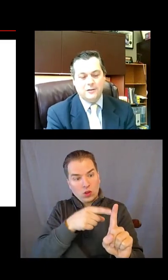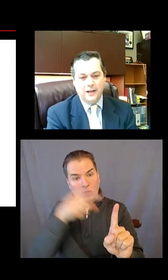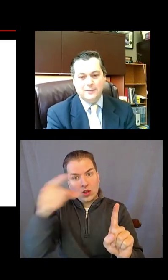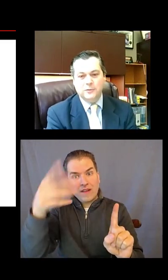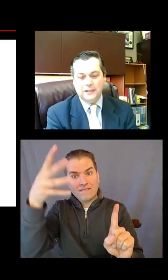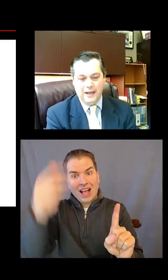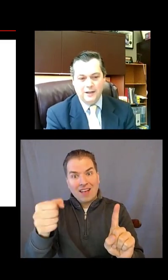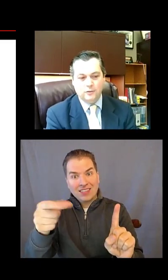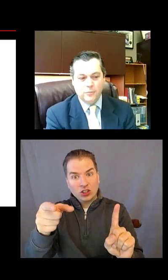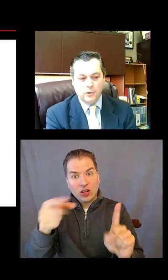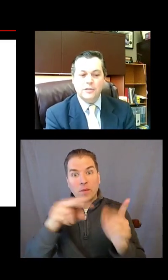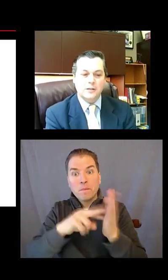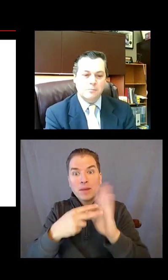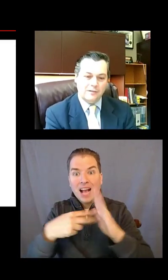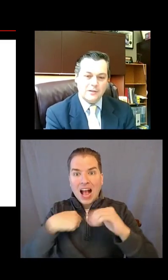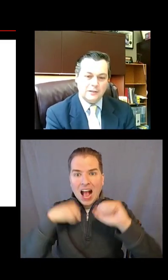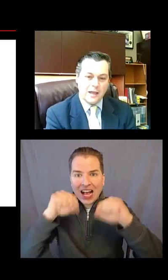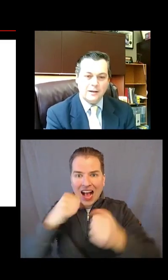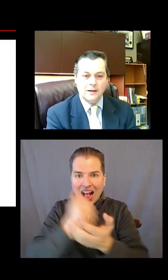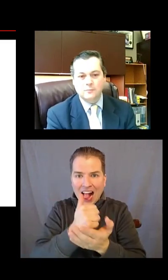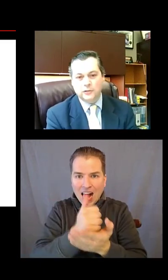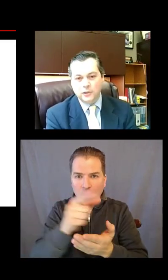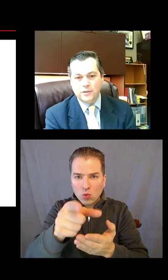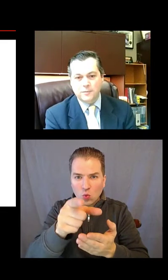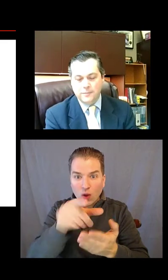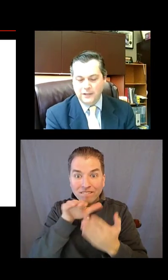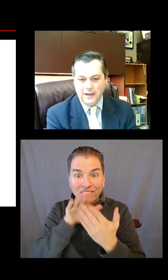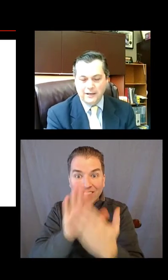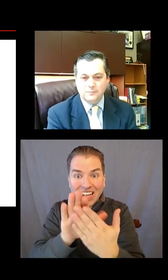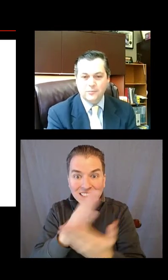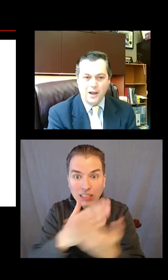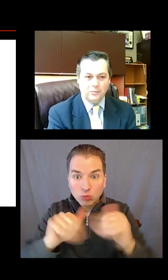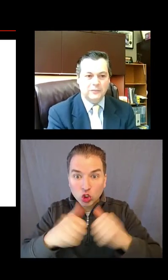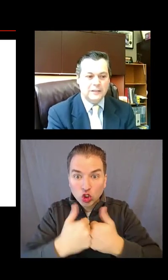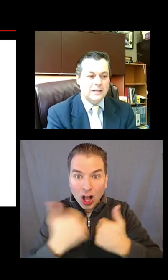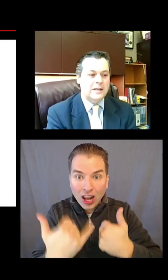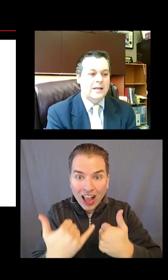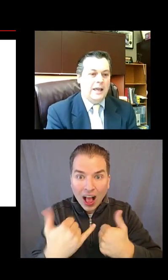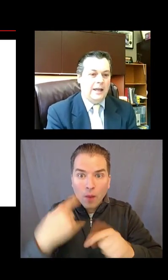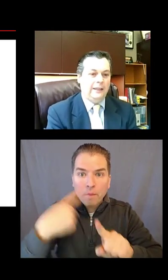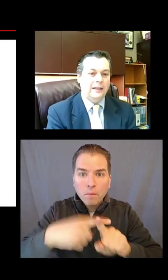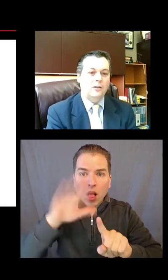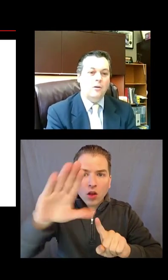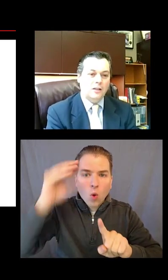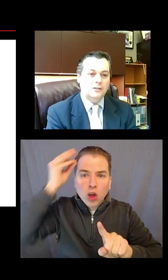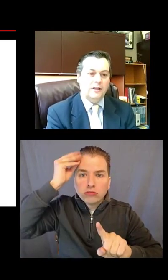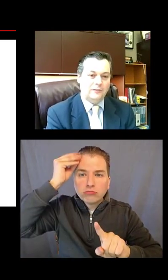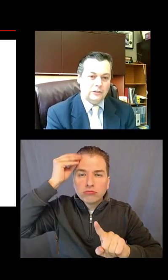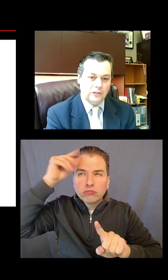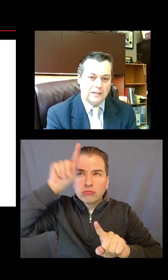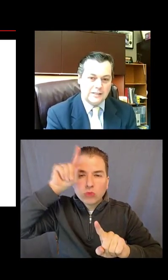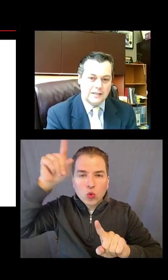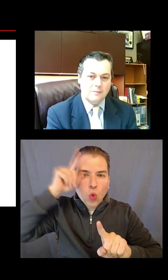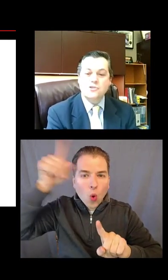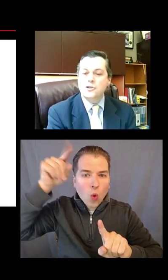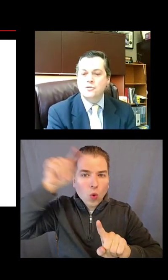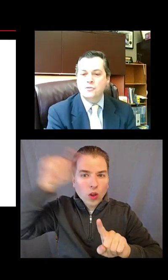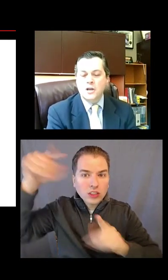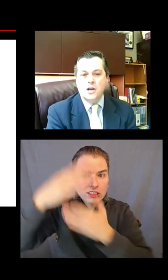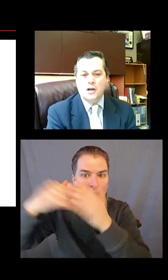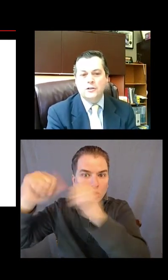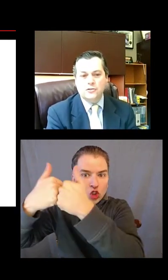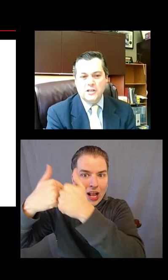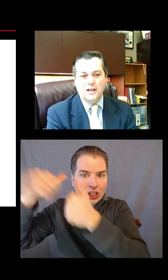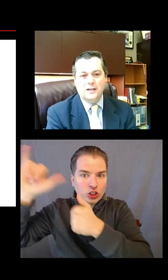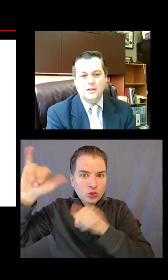actually better able to handle both the above the line and below the line problems. And I think you also have to look at step